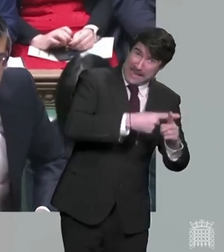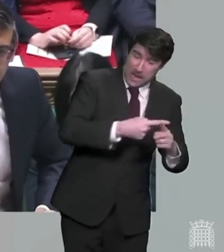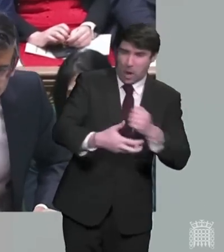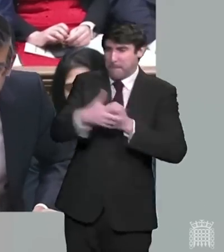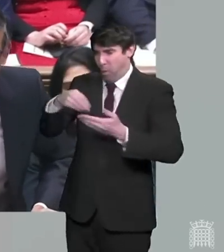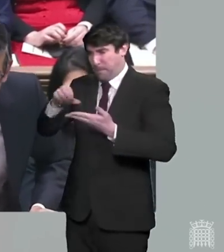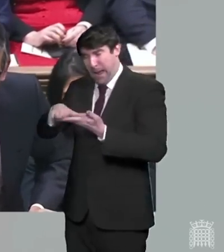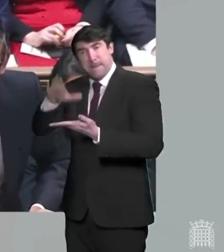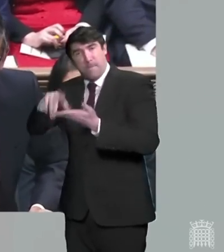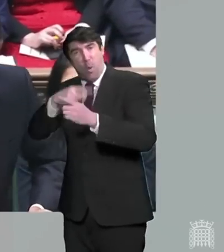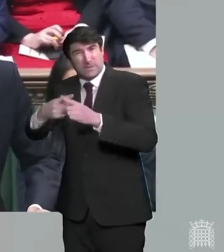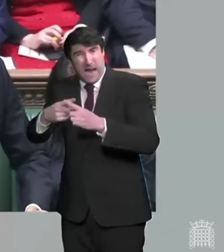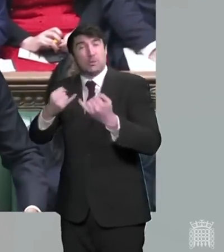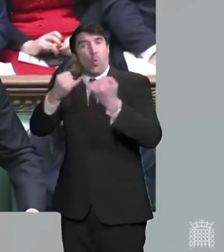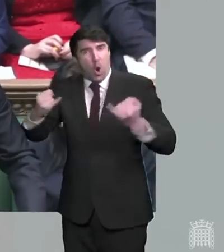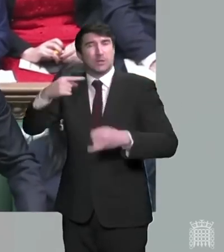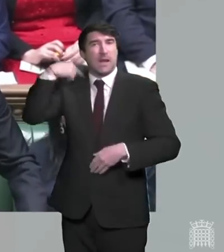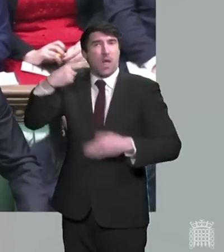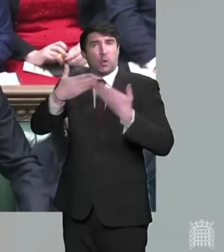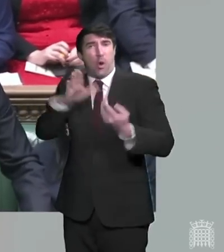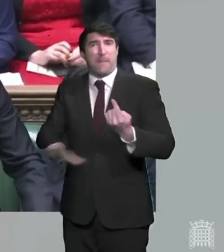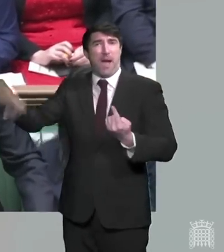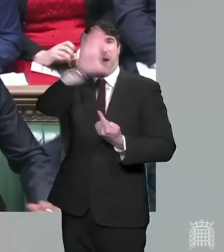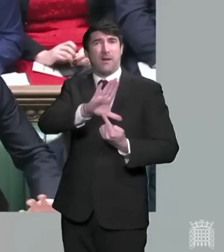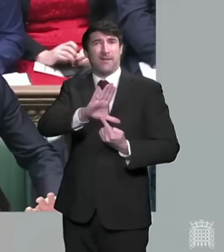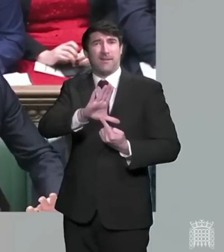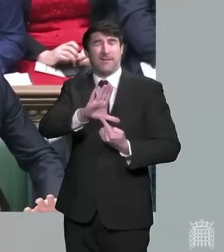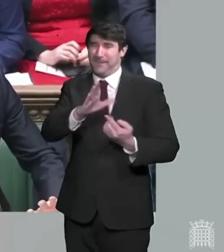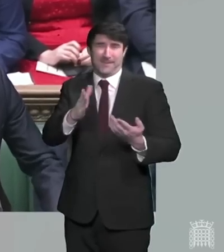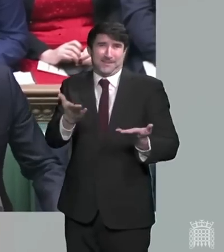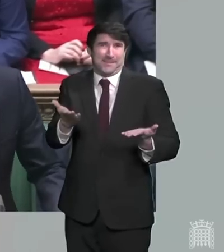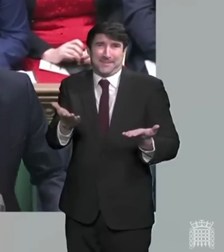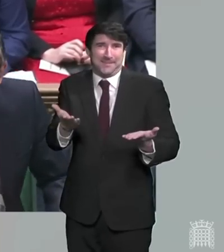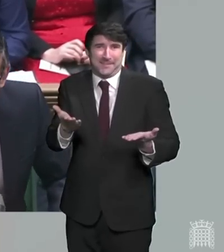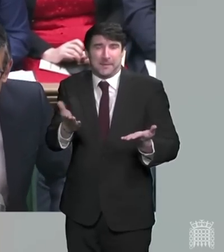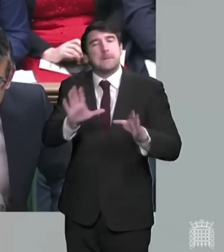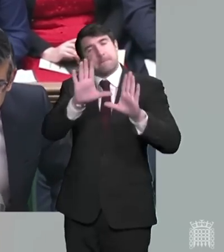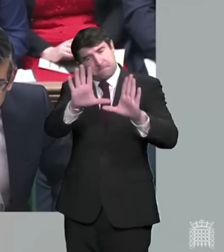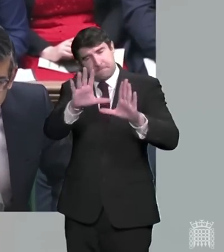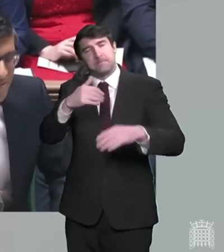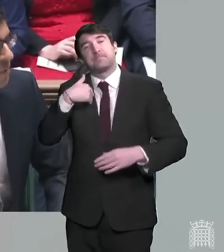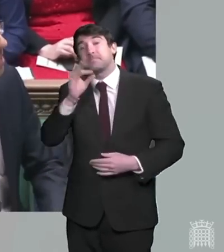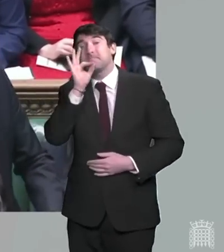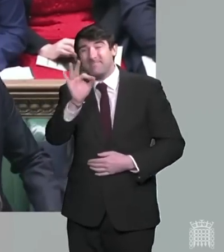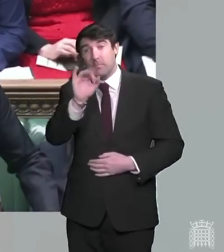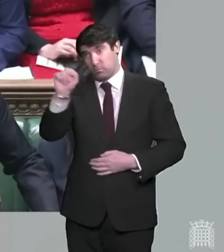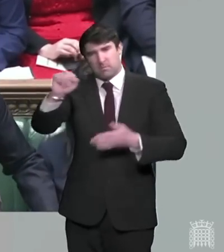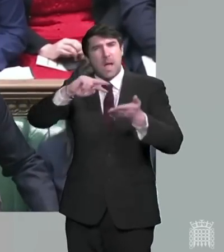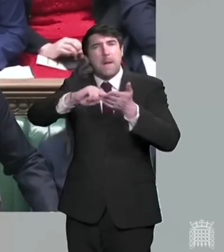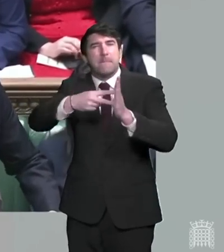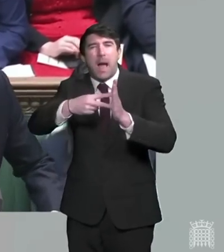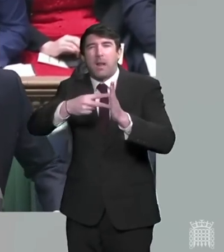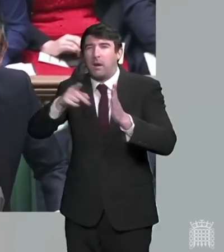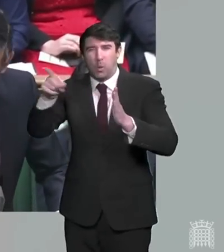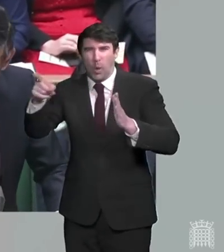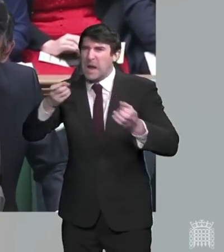year of the last Labour government, Mr. Speaker. Now, about his plans, he's already spent the money